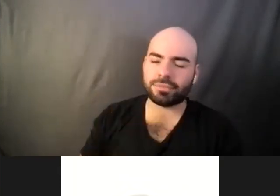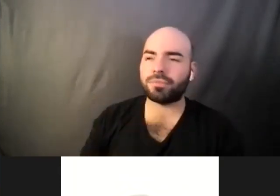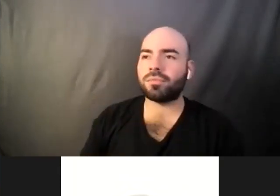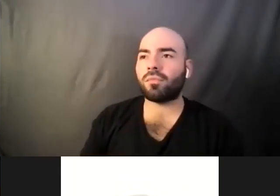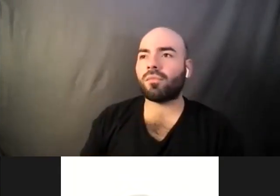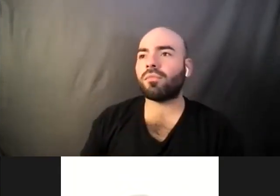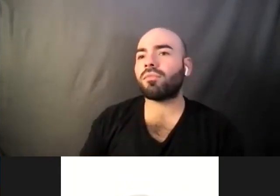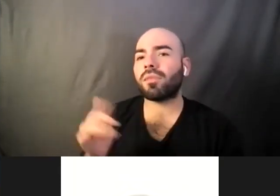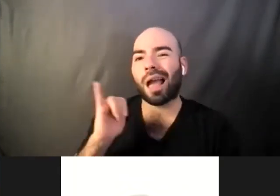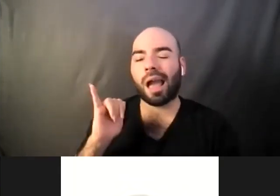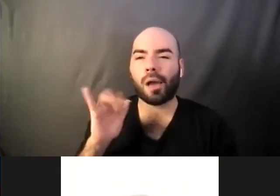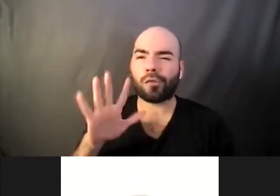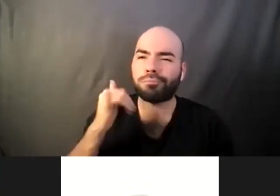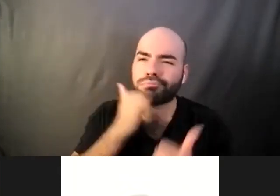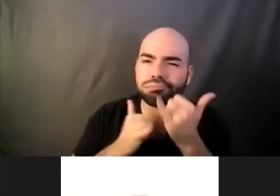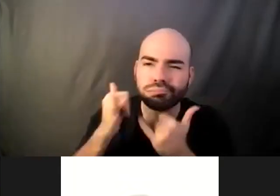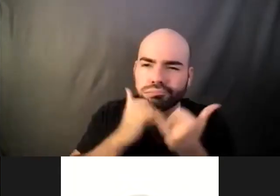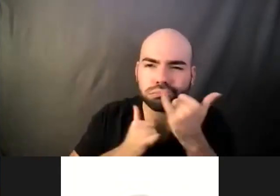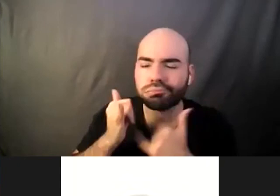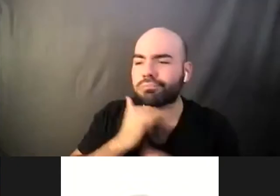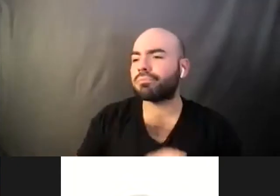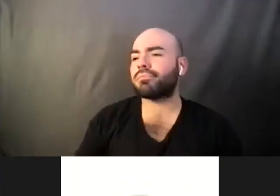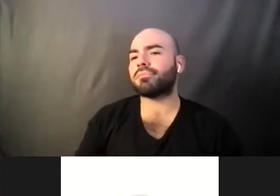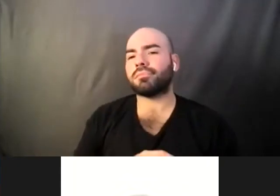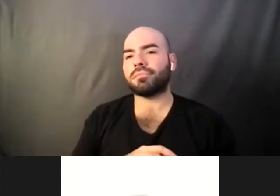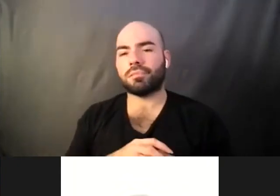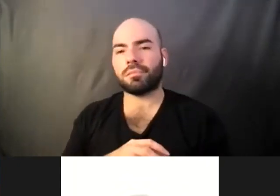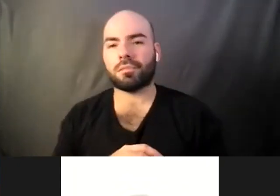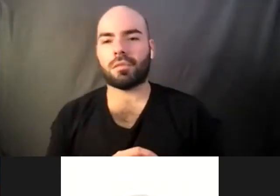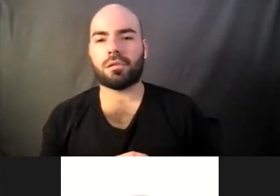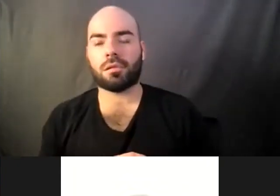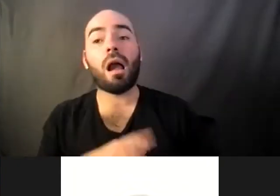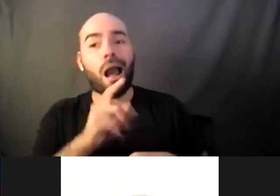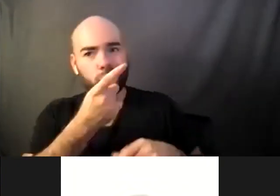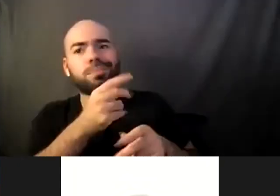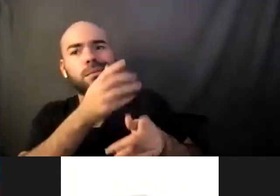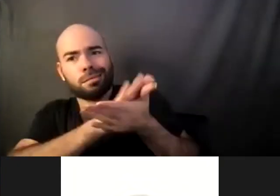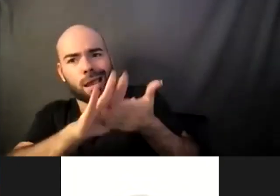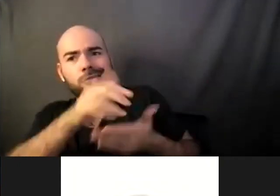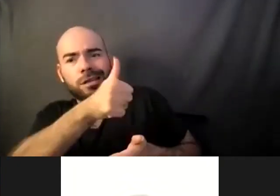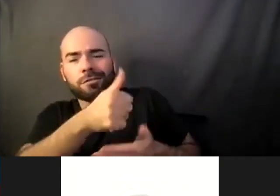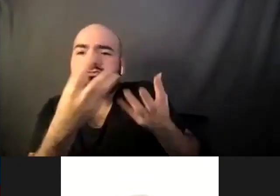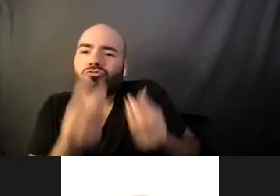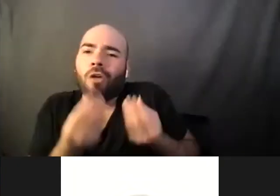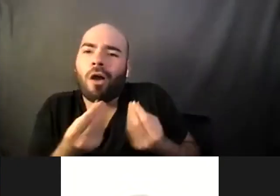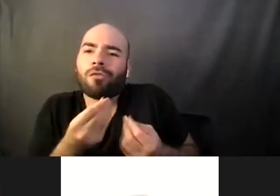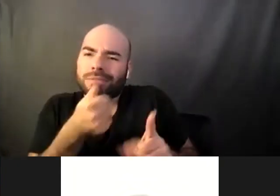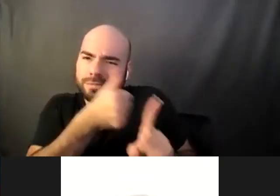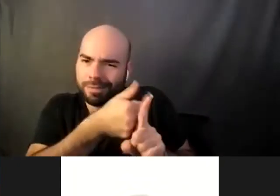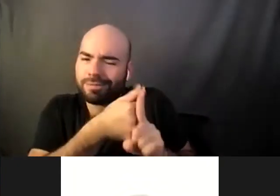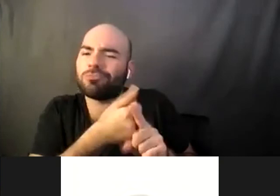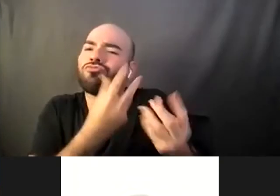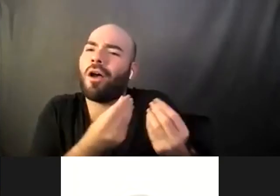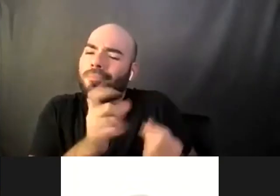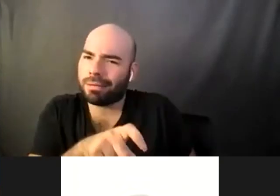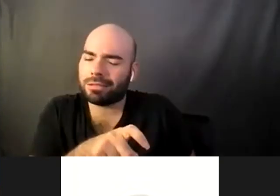in a sense of like your mistakes, you know. Don't hold yourself to, like, you know. Sure. Be kind to yourself. Be kind to yourself. Be soft, like, with yourself. All of those, you know, every